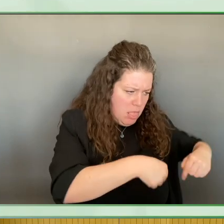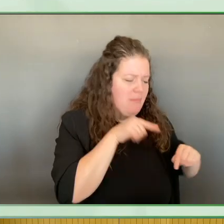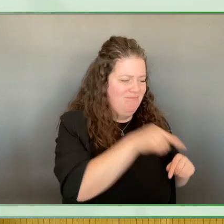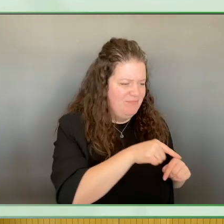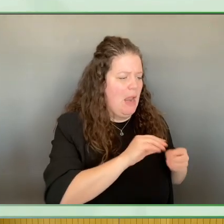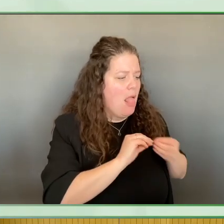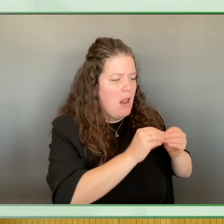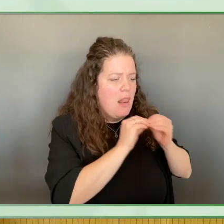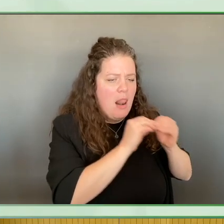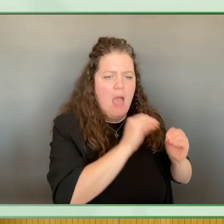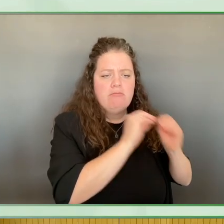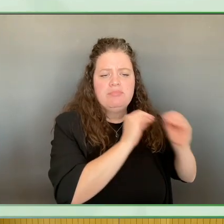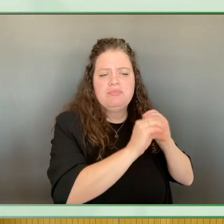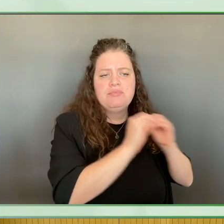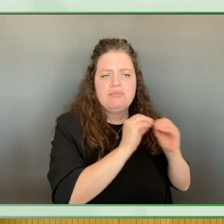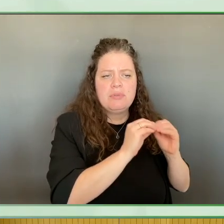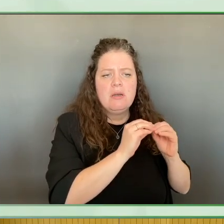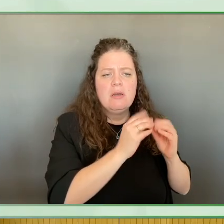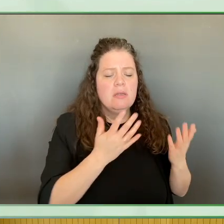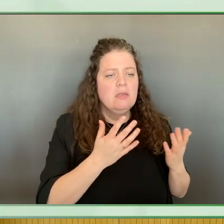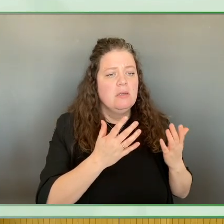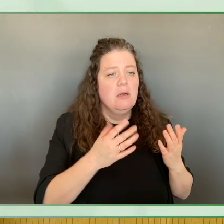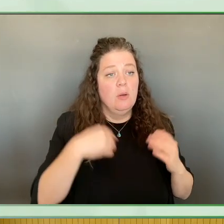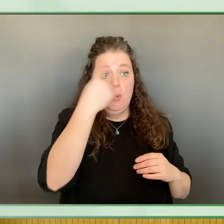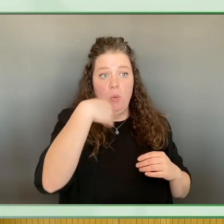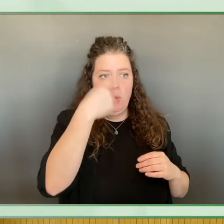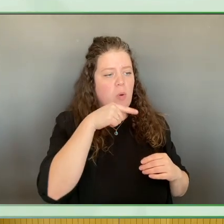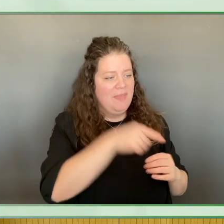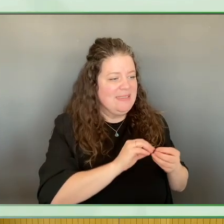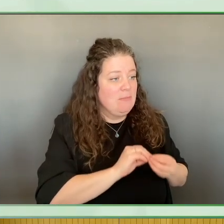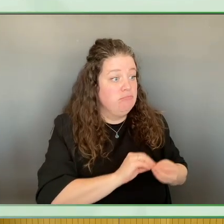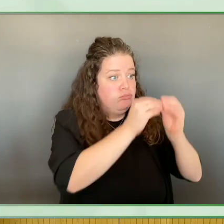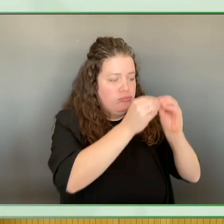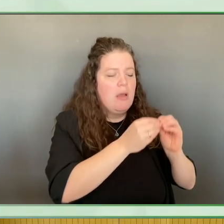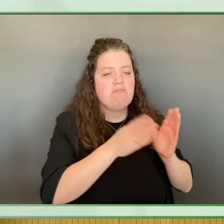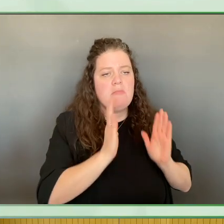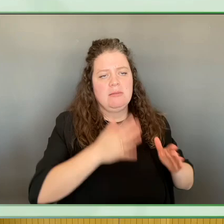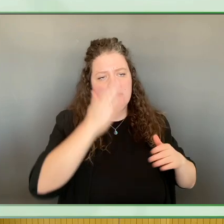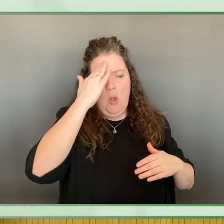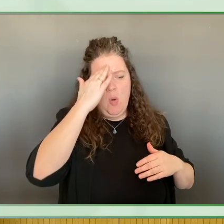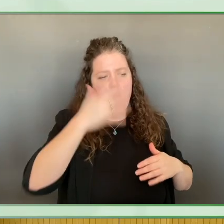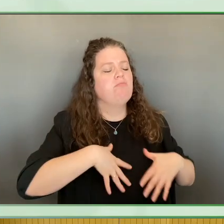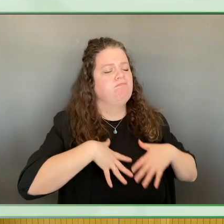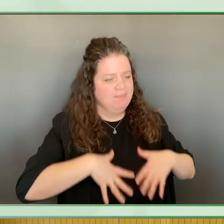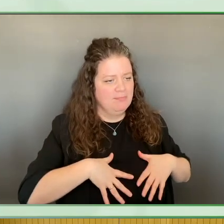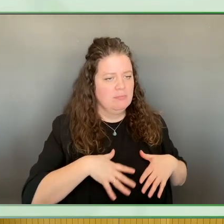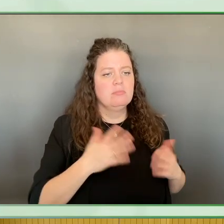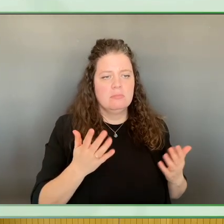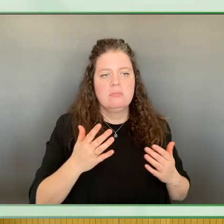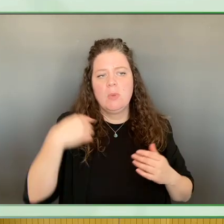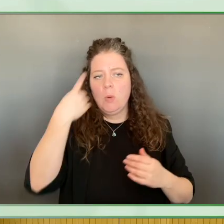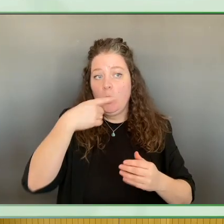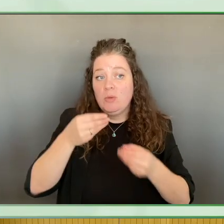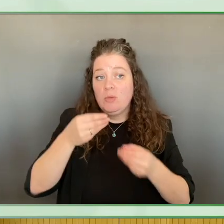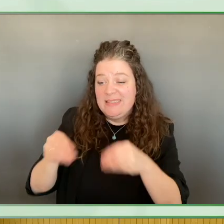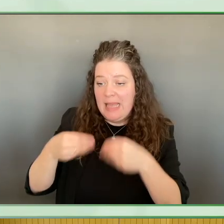Manufacturers need to know what they're signing up for, procurers need to know what they're actually buying, and innovations don't collapse at handovers. Most pilots